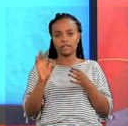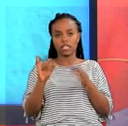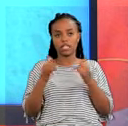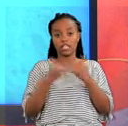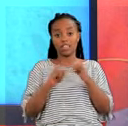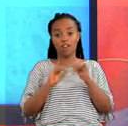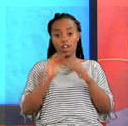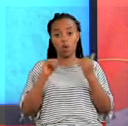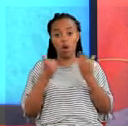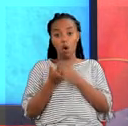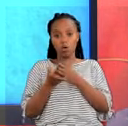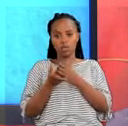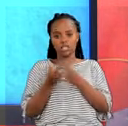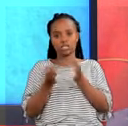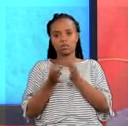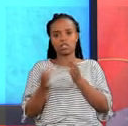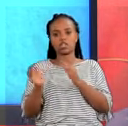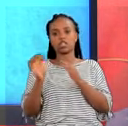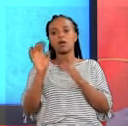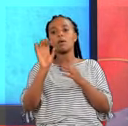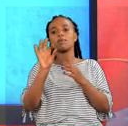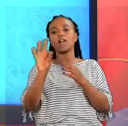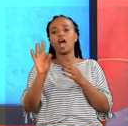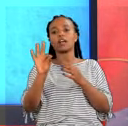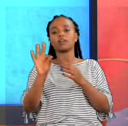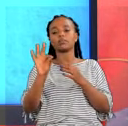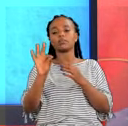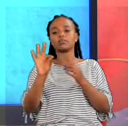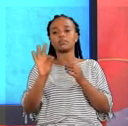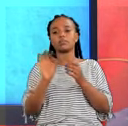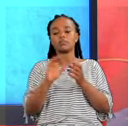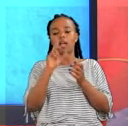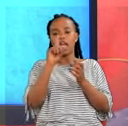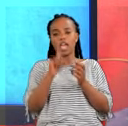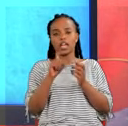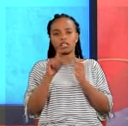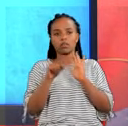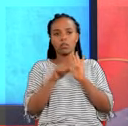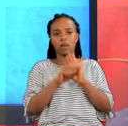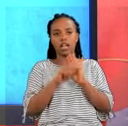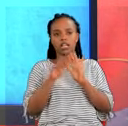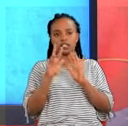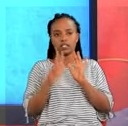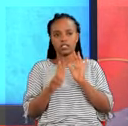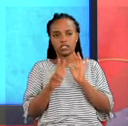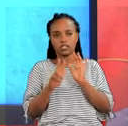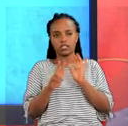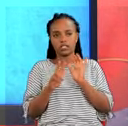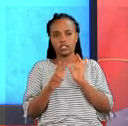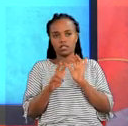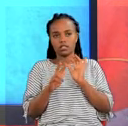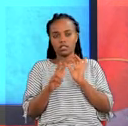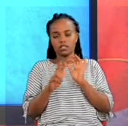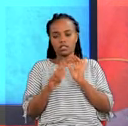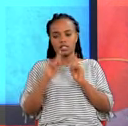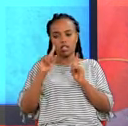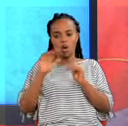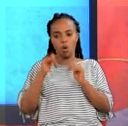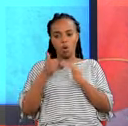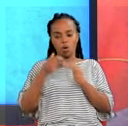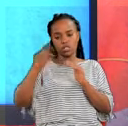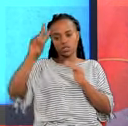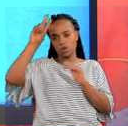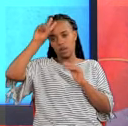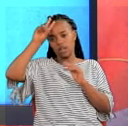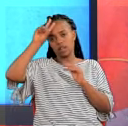Divide whole expression by 9, you get this one. It is x minus 3, the whole